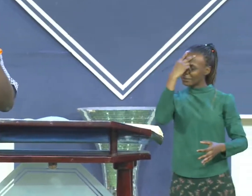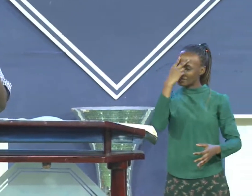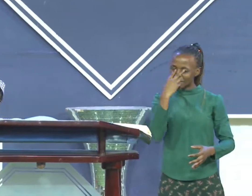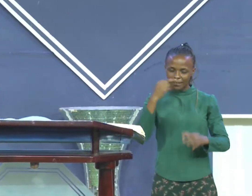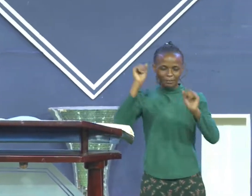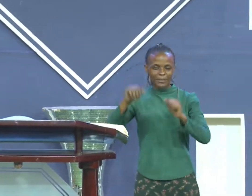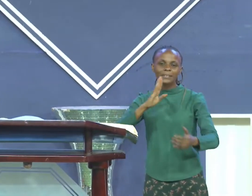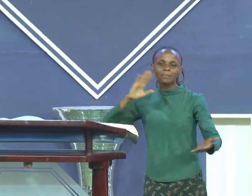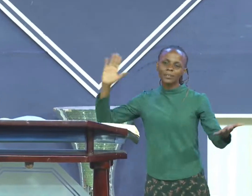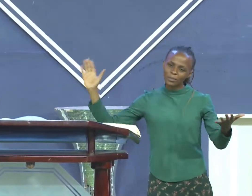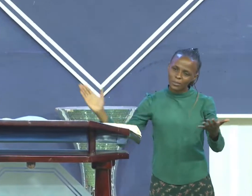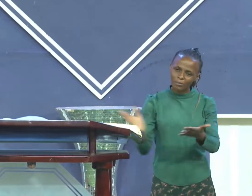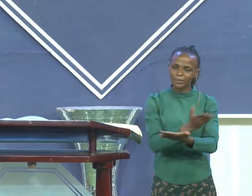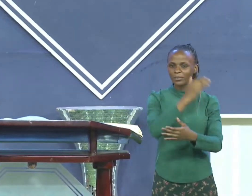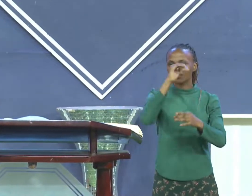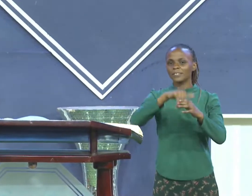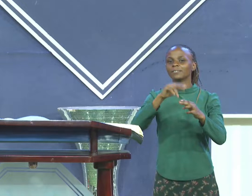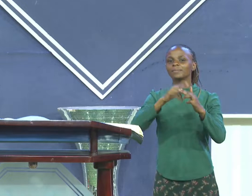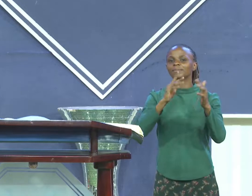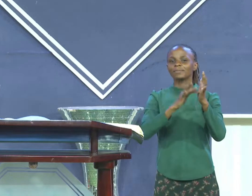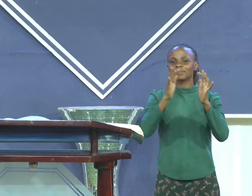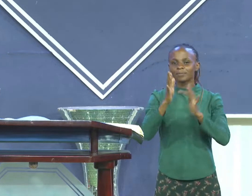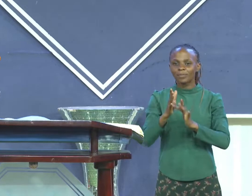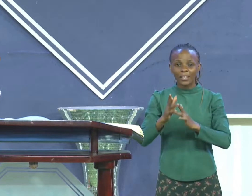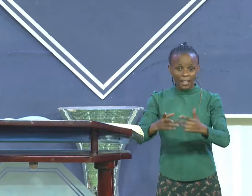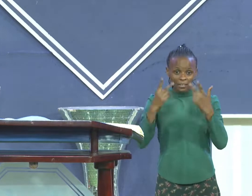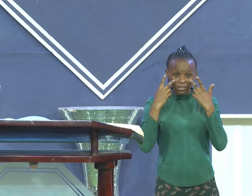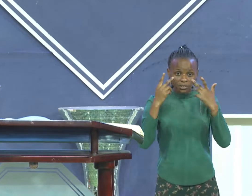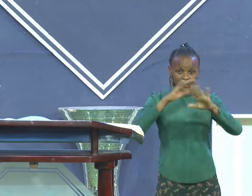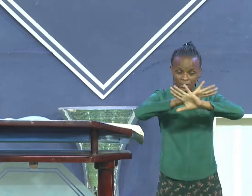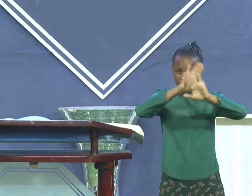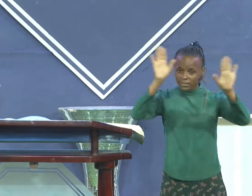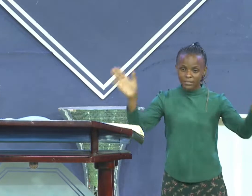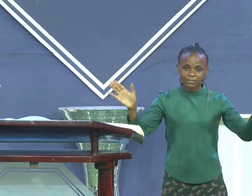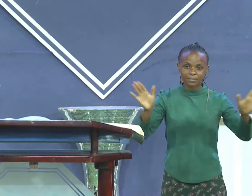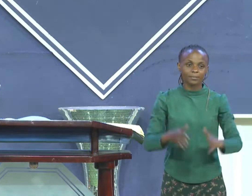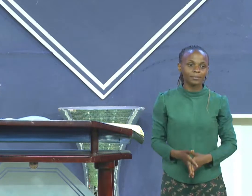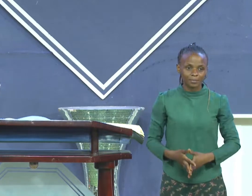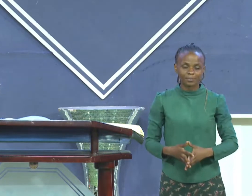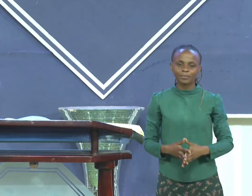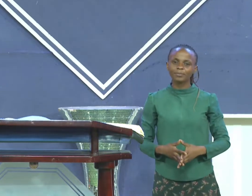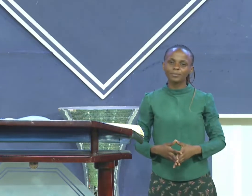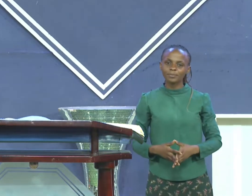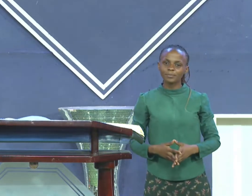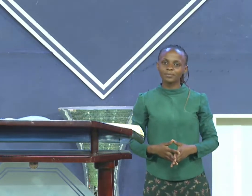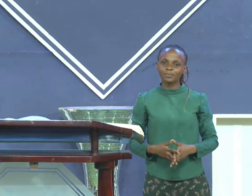Whatever is covering on your eyes should be taken away, so that you're able to